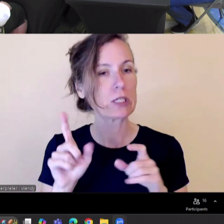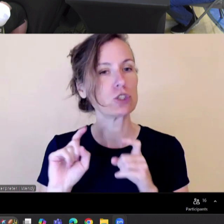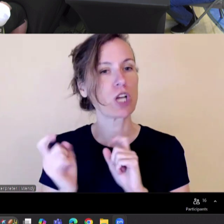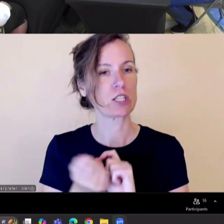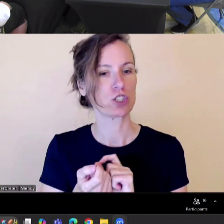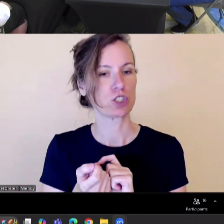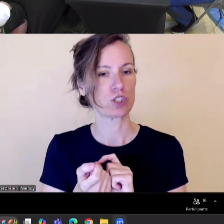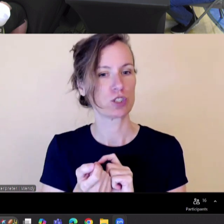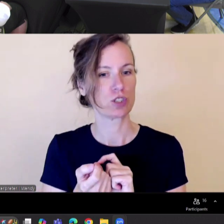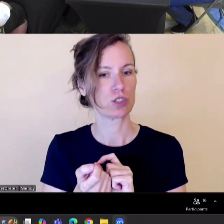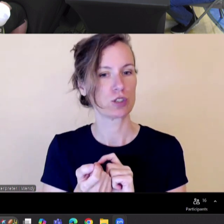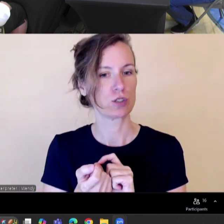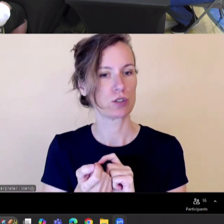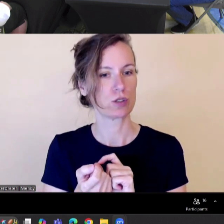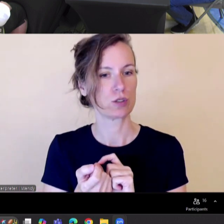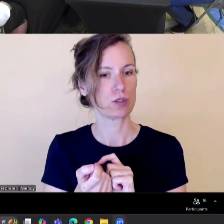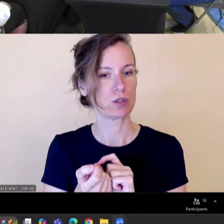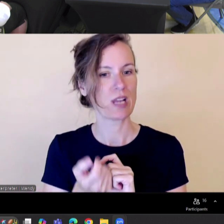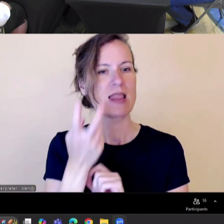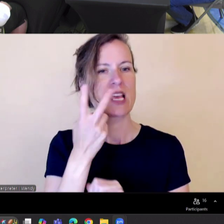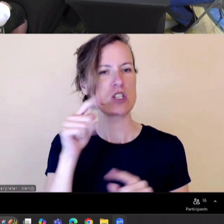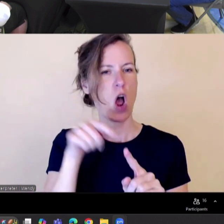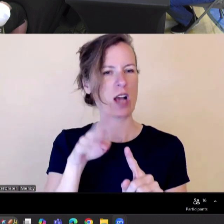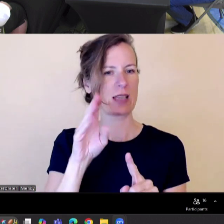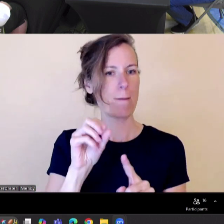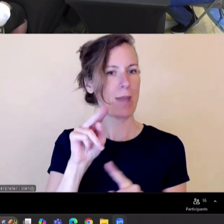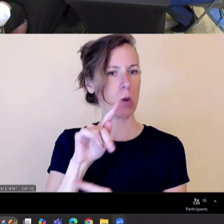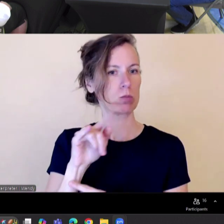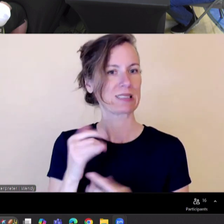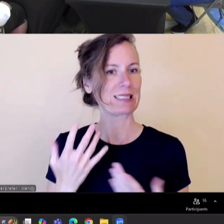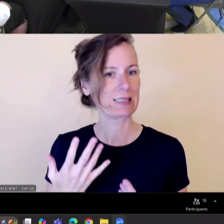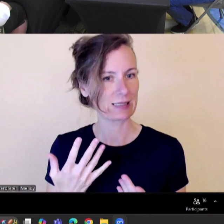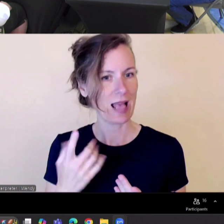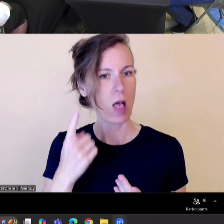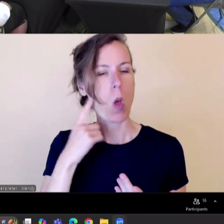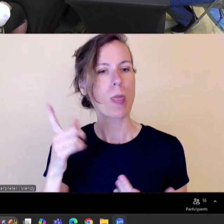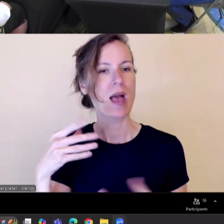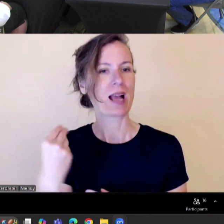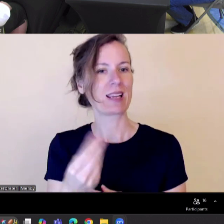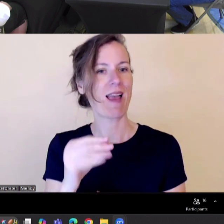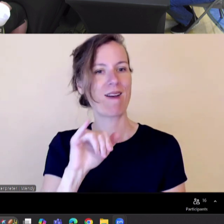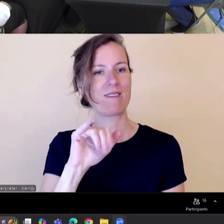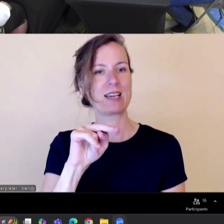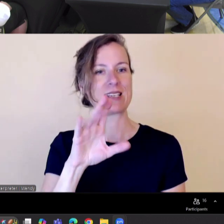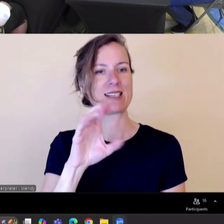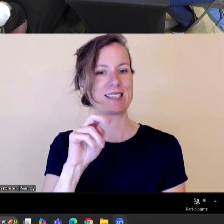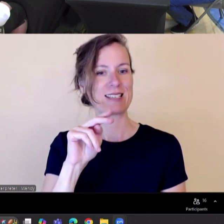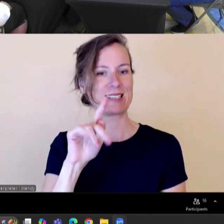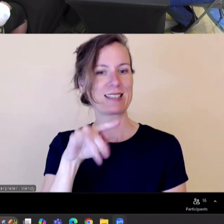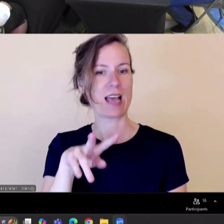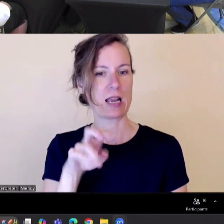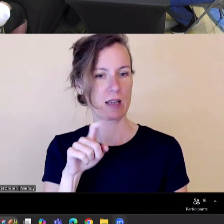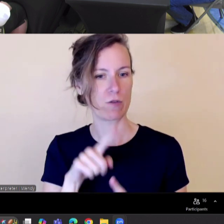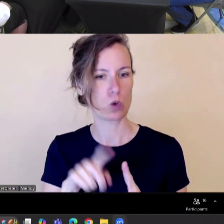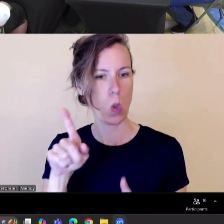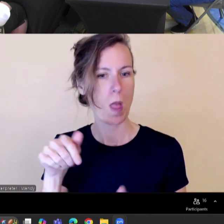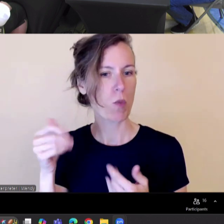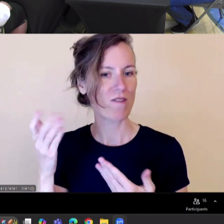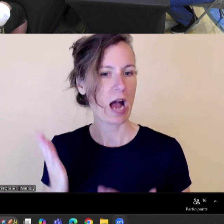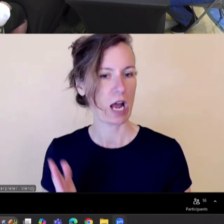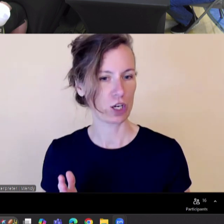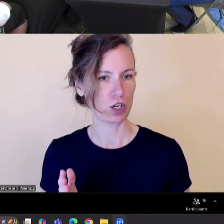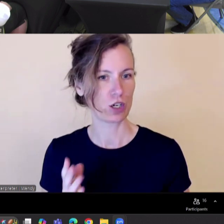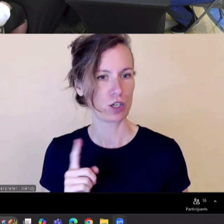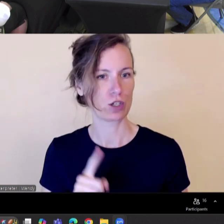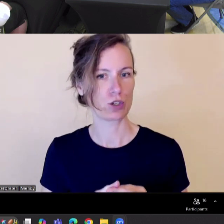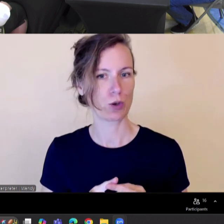felt that gave an incentive to the contractor, the provider, to